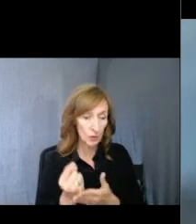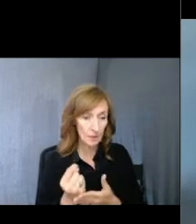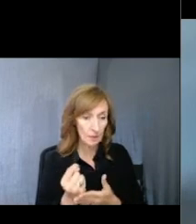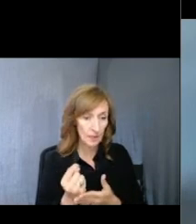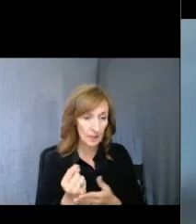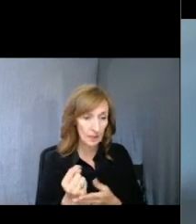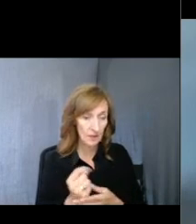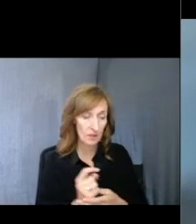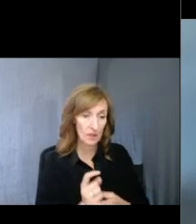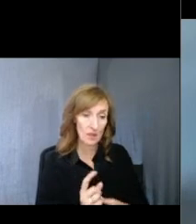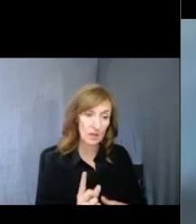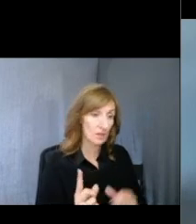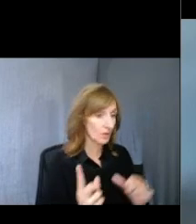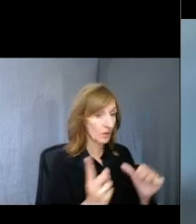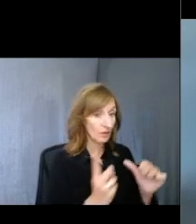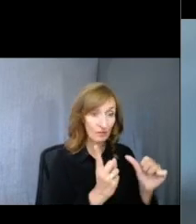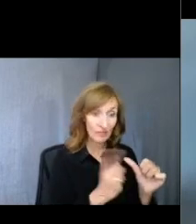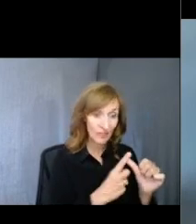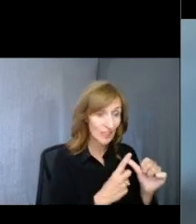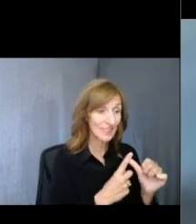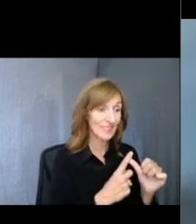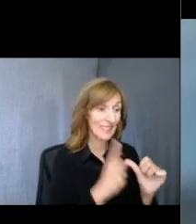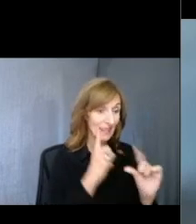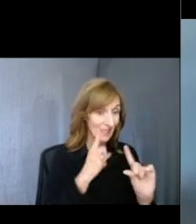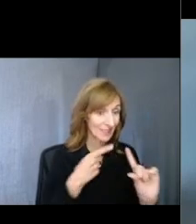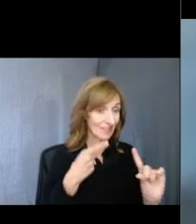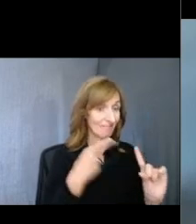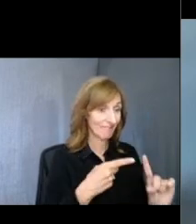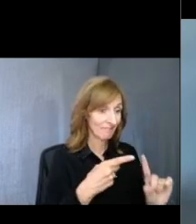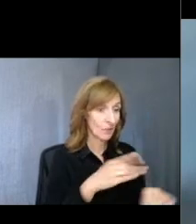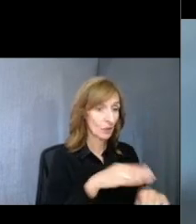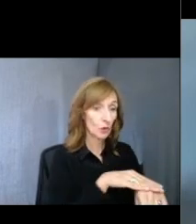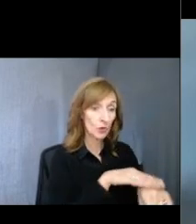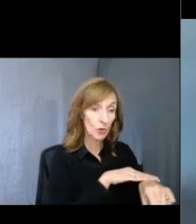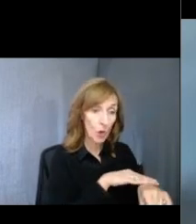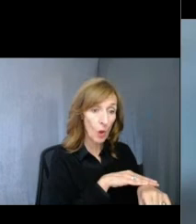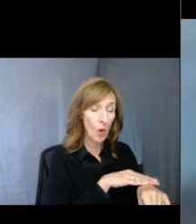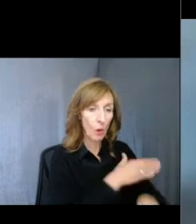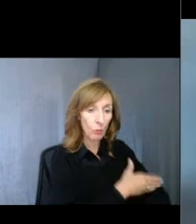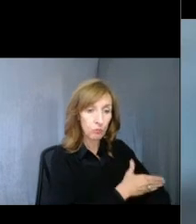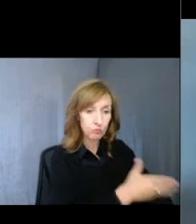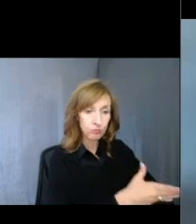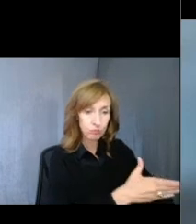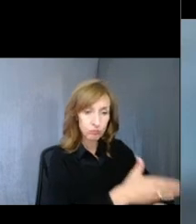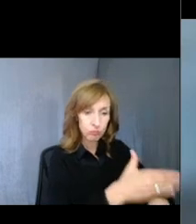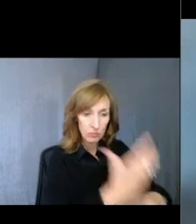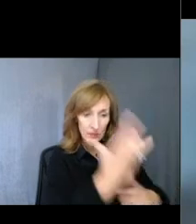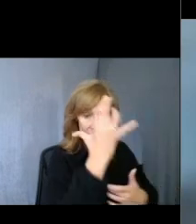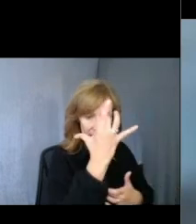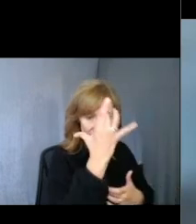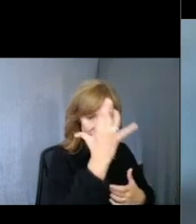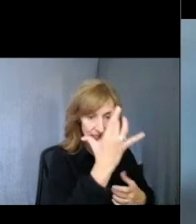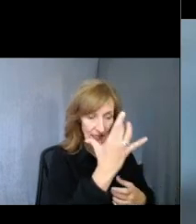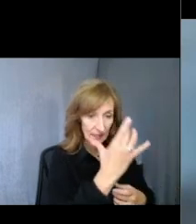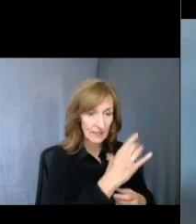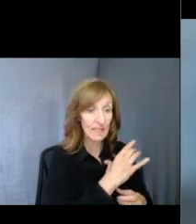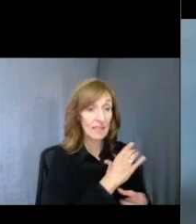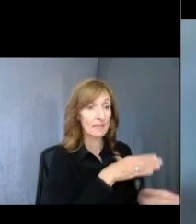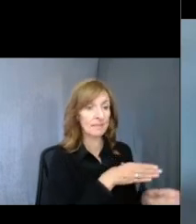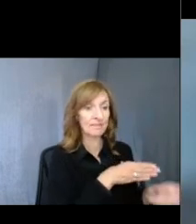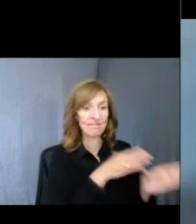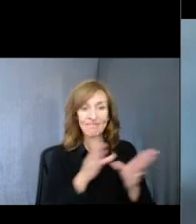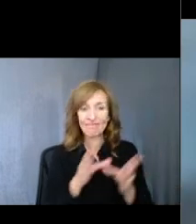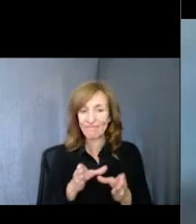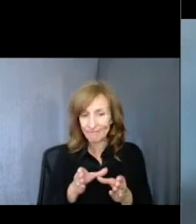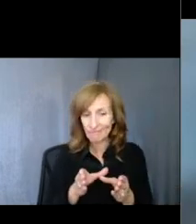slowing progression of disease. The other arm of treatment is making your cat feel better to improve their quality of